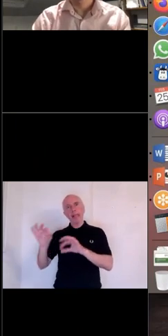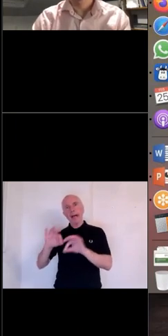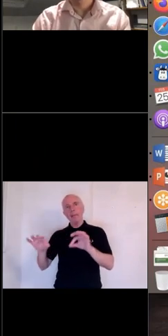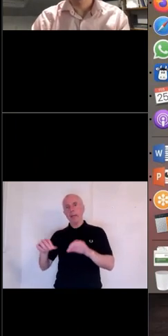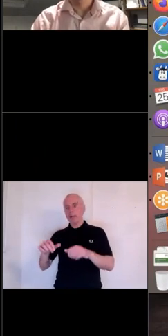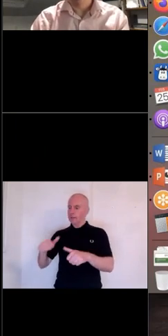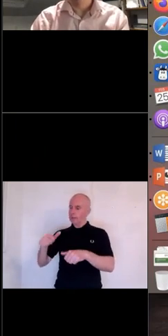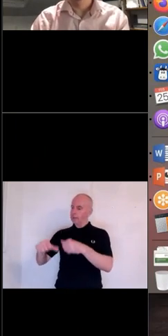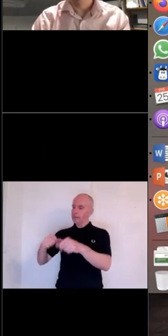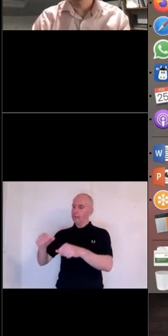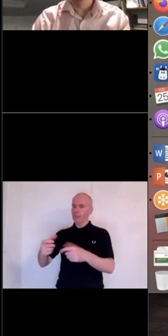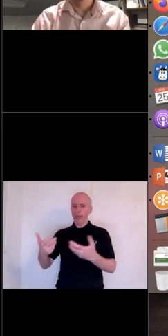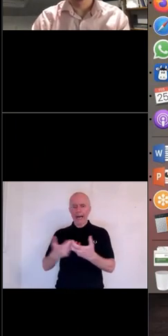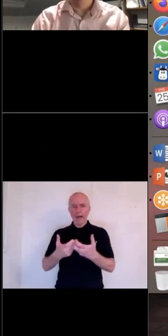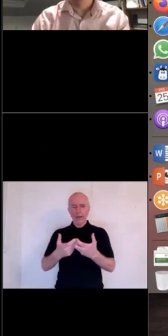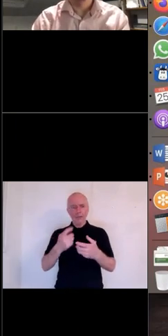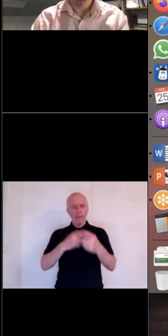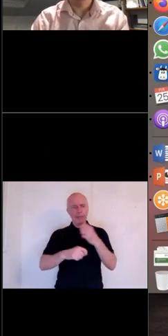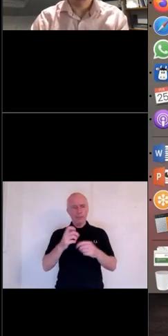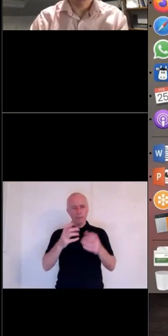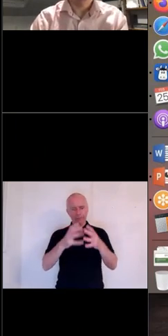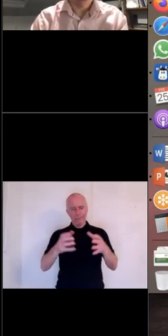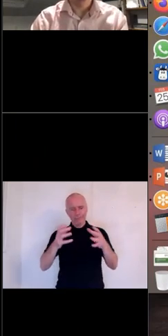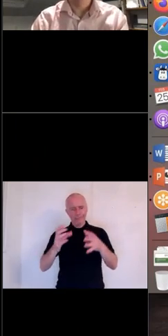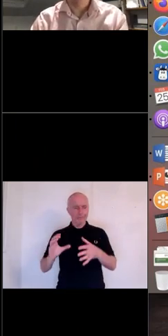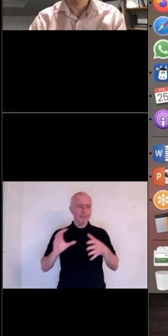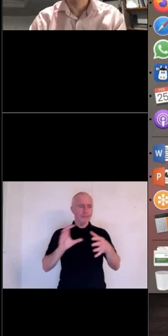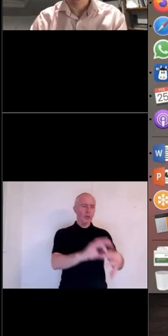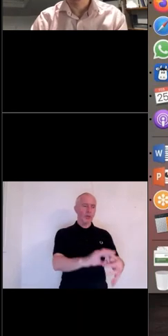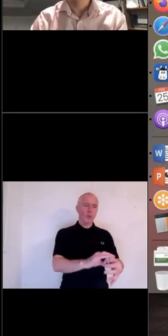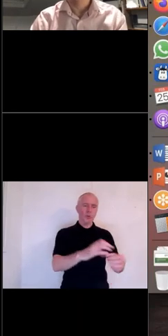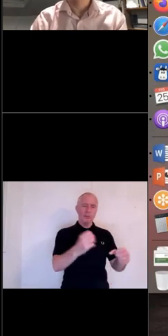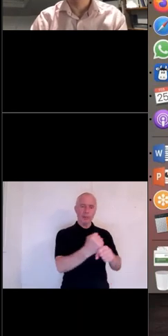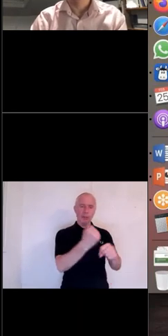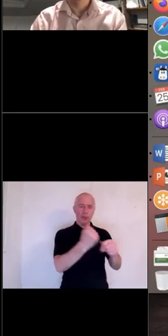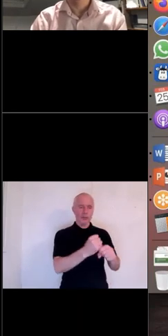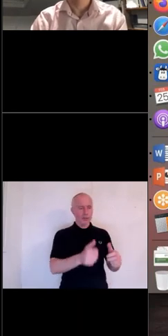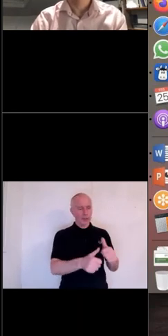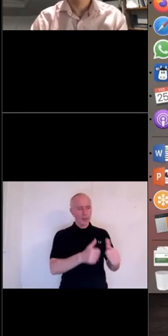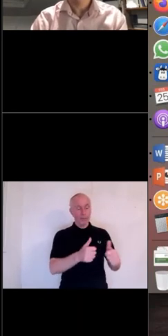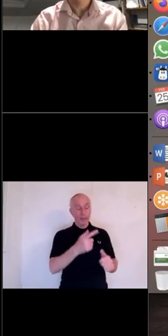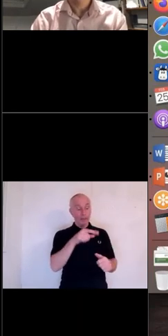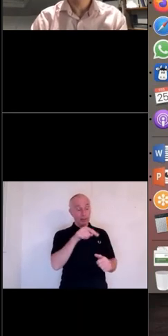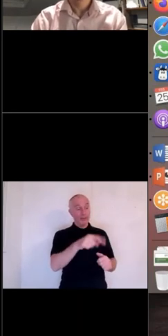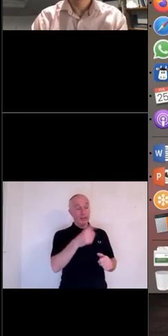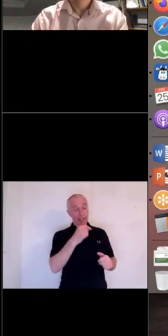but how do we scale that up to a production facility that can produce tonnes of this fuel a year?